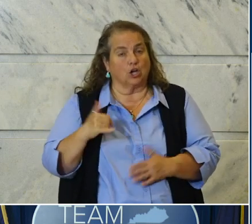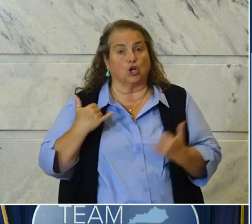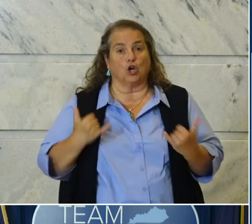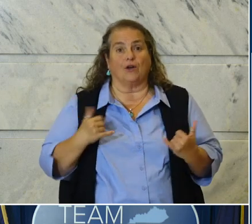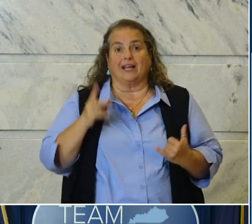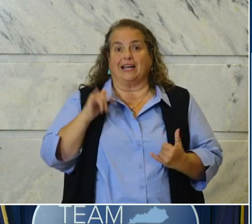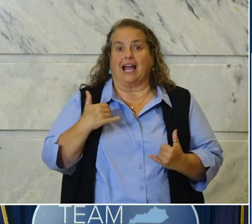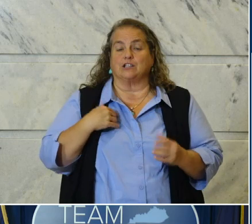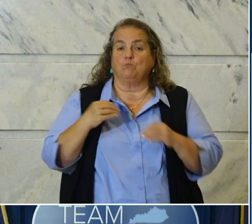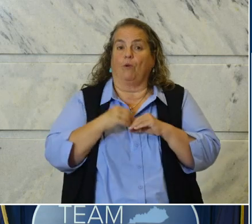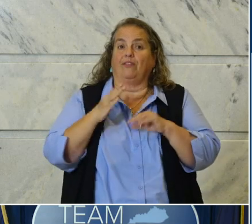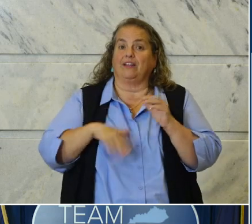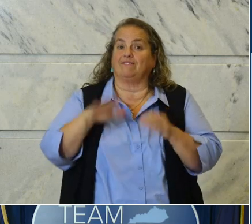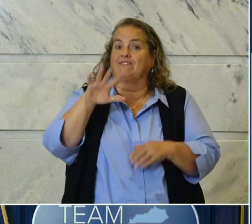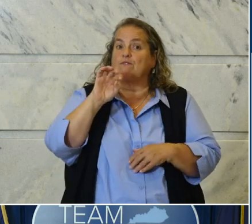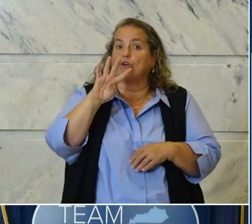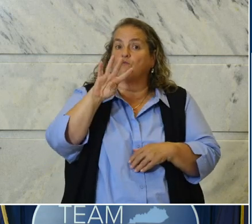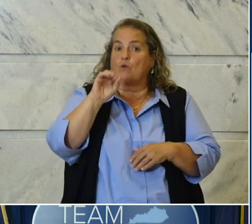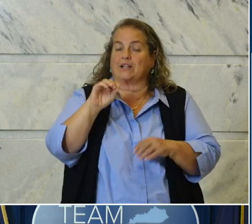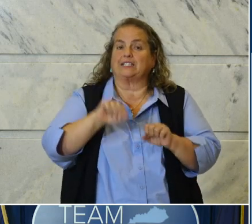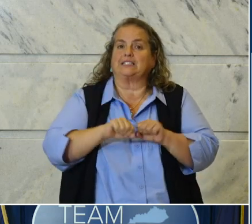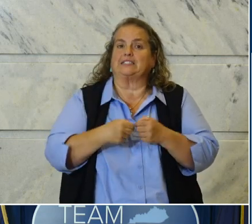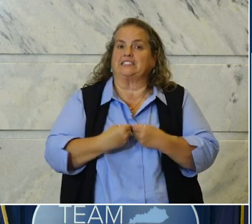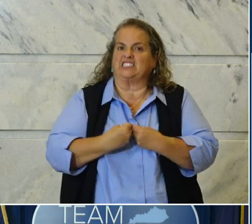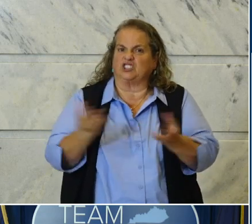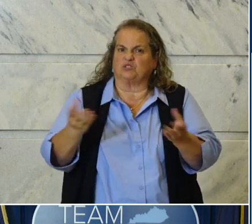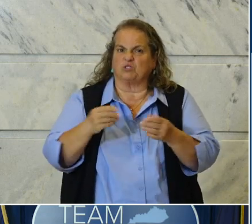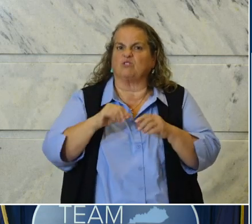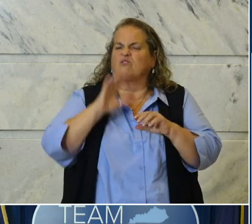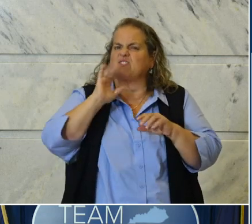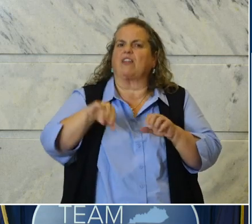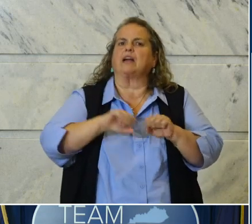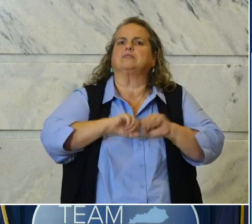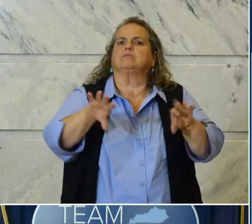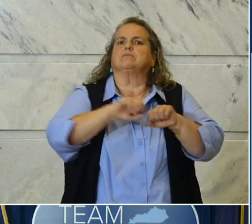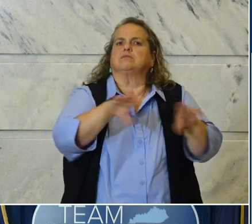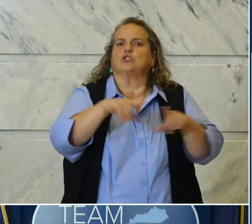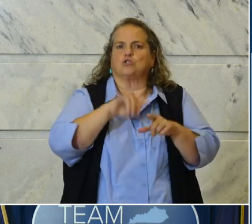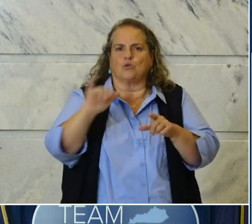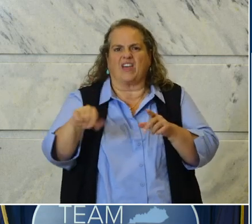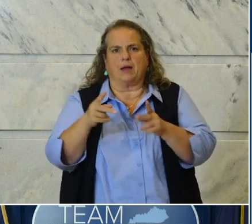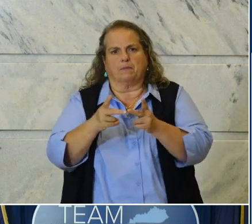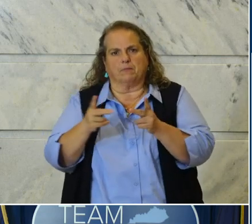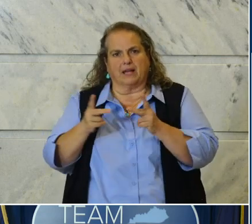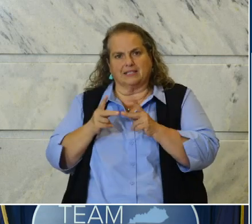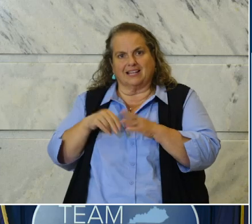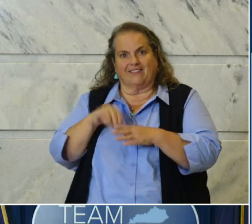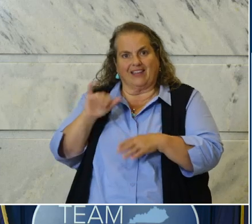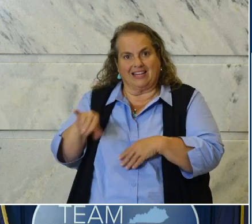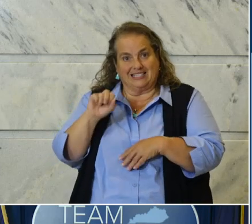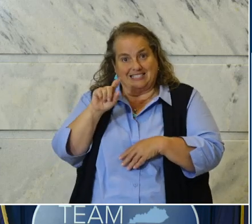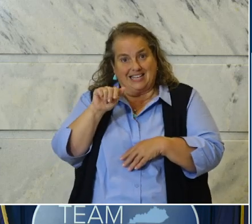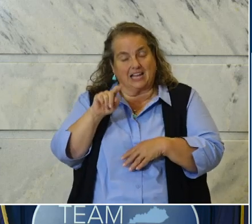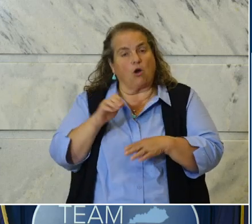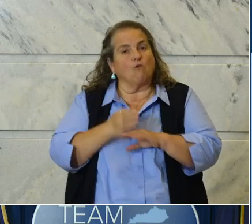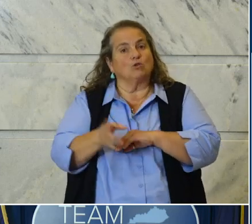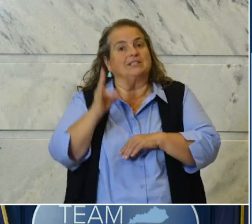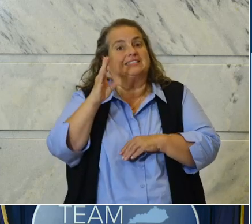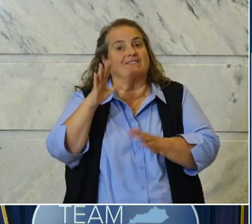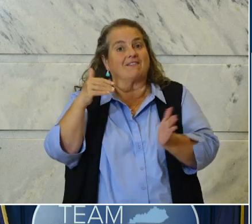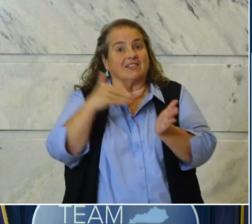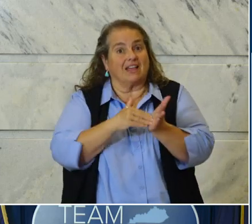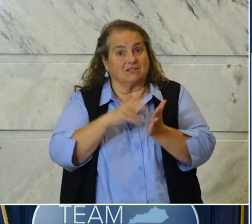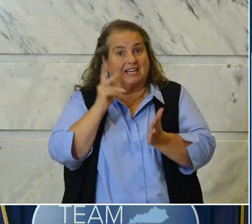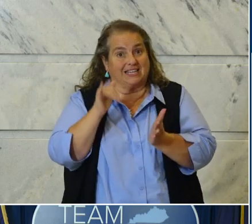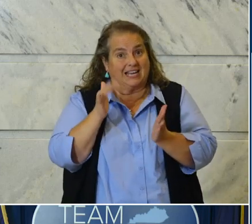more than 540 distribution and logistics facilities in the state, an industry that employs nearly 75,000 Kentuckians